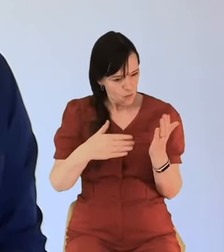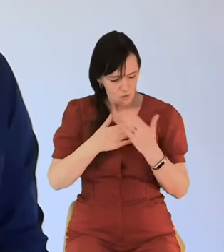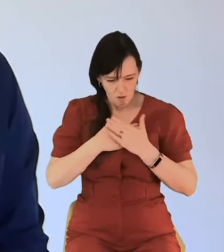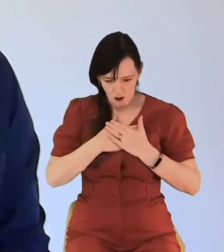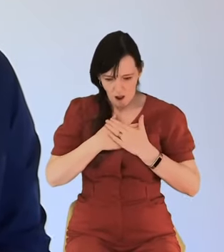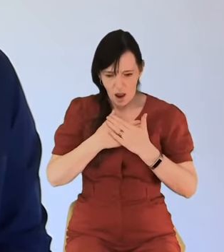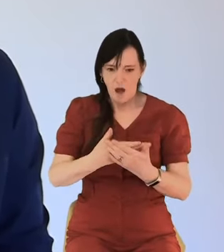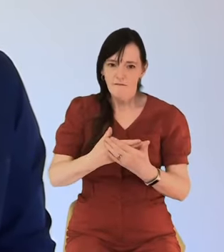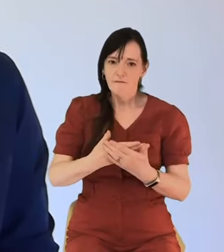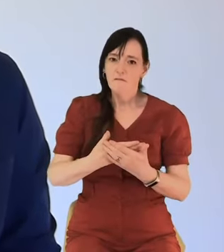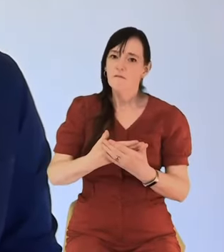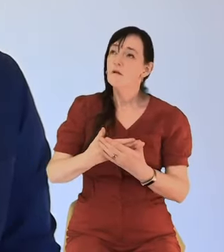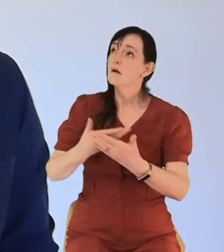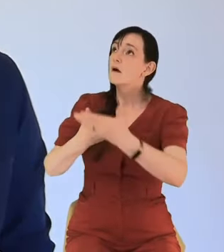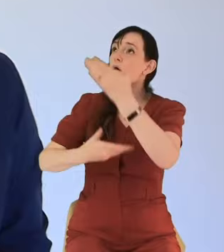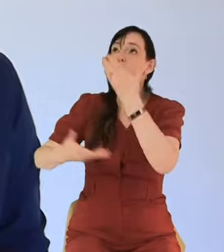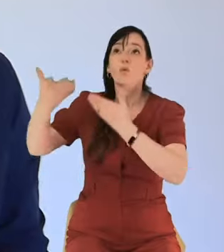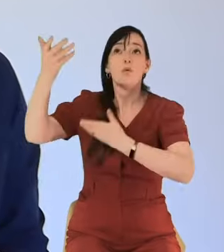Loved by the Lord.